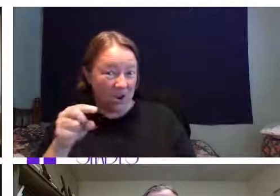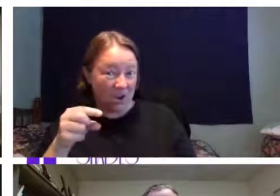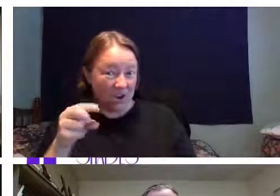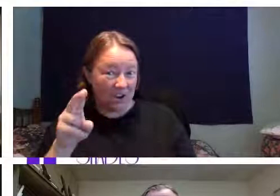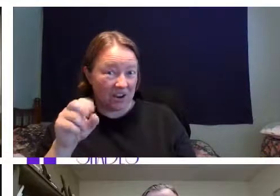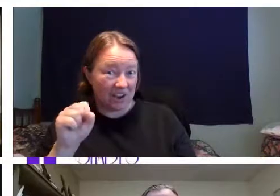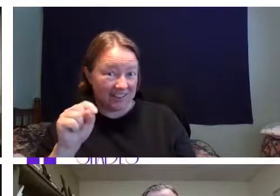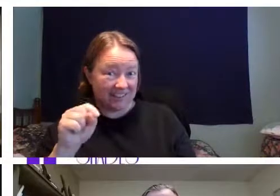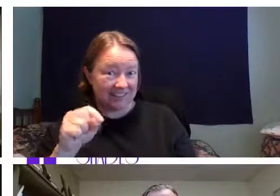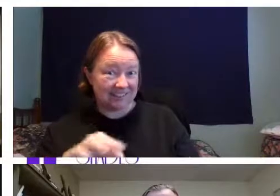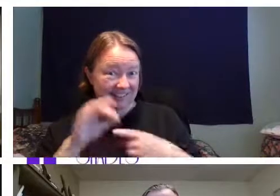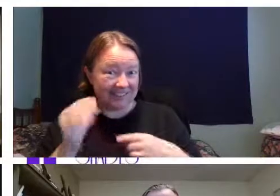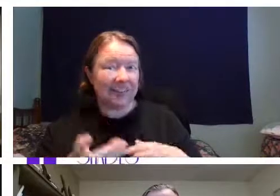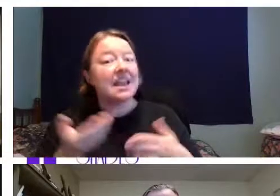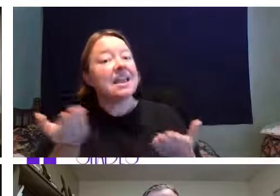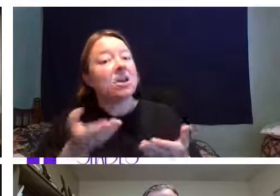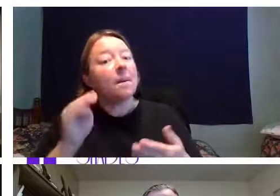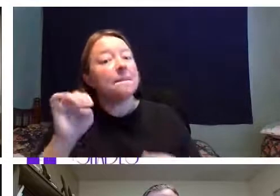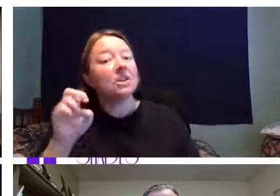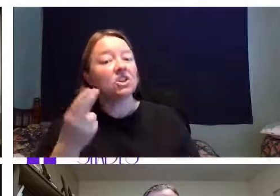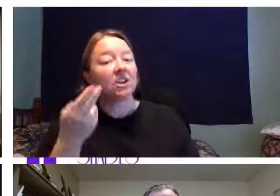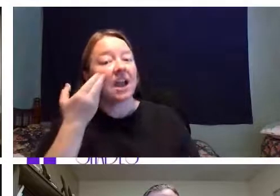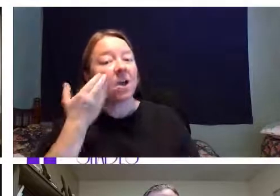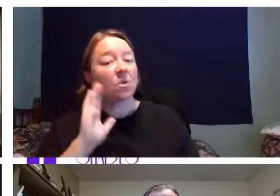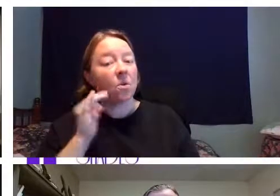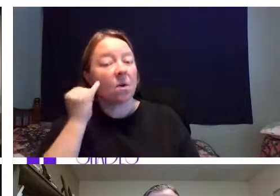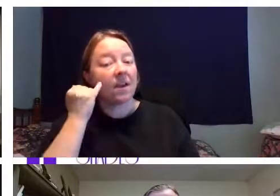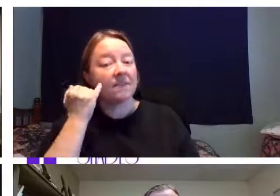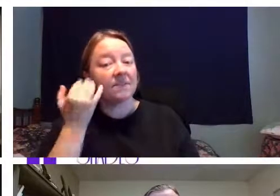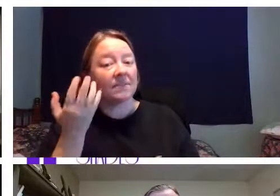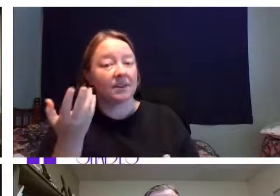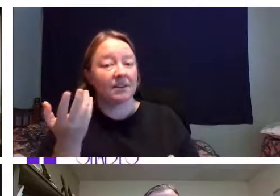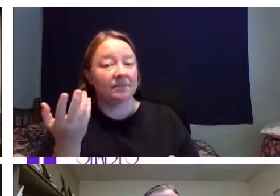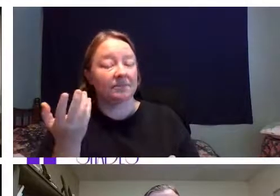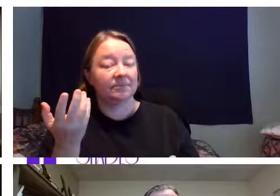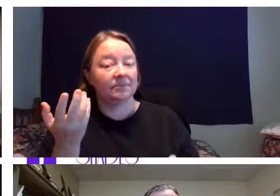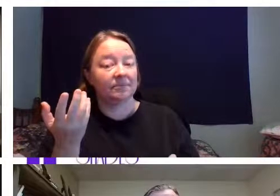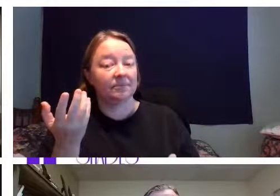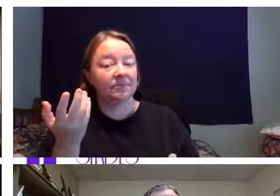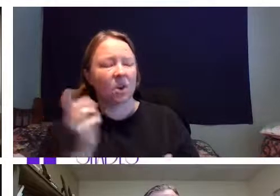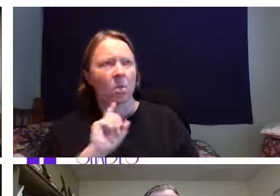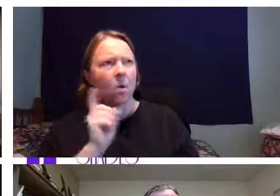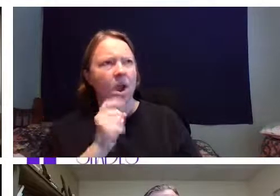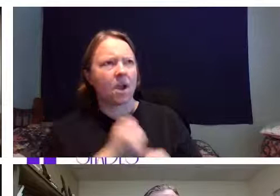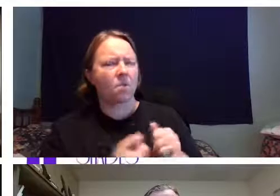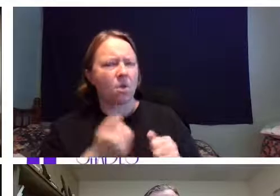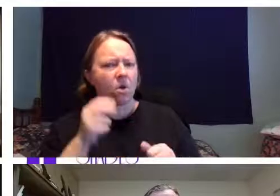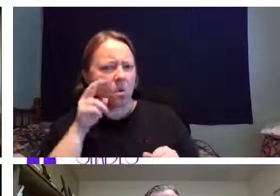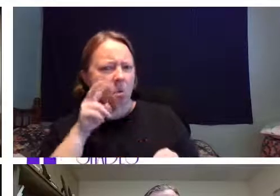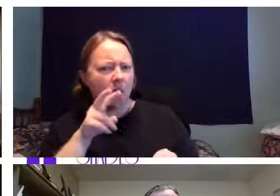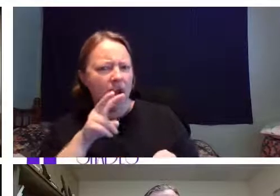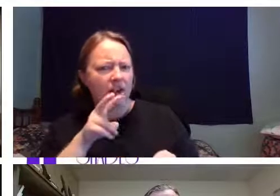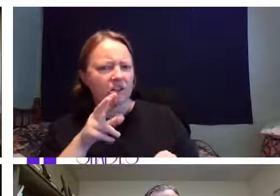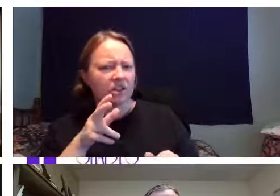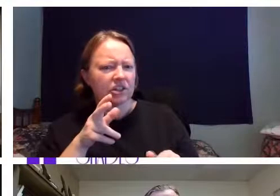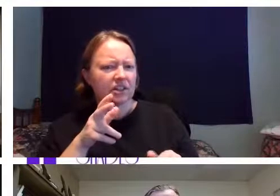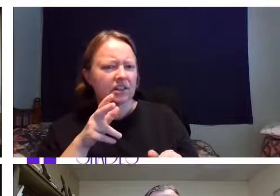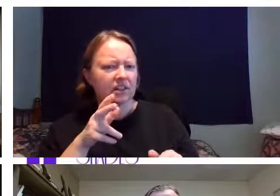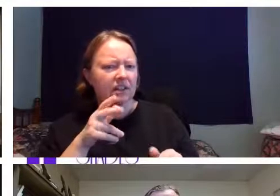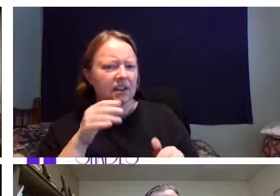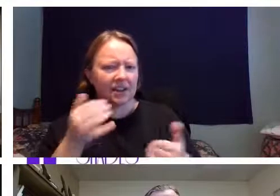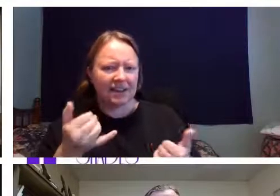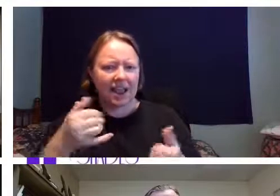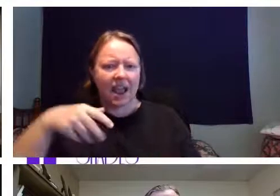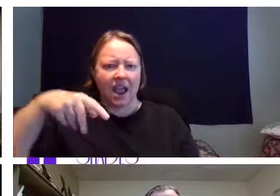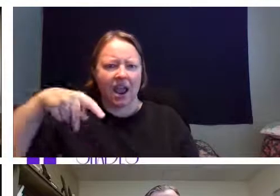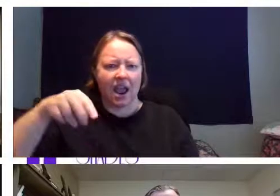in Michigan, I don't know if it's where everyone is watching. It's primary day in